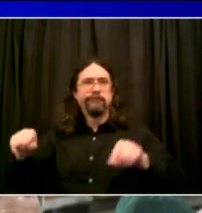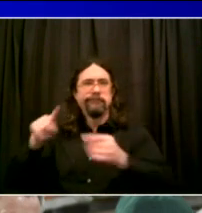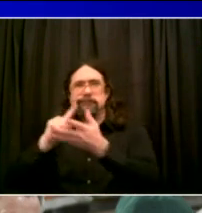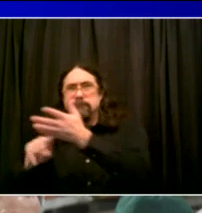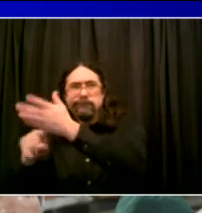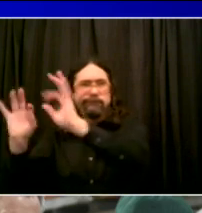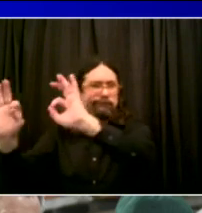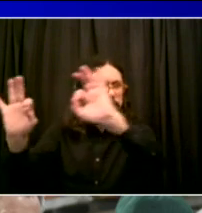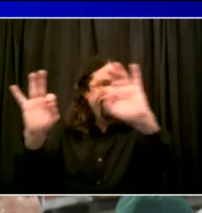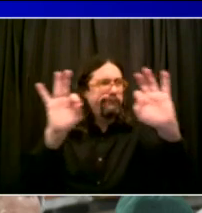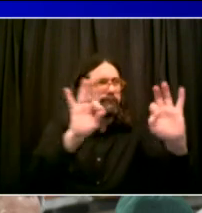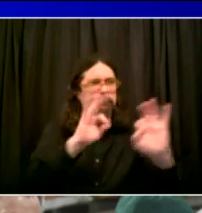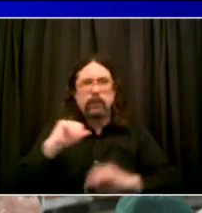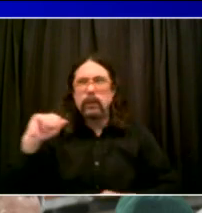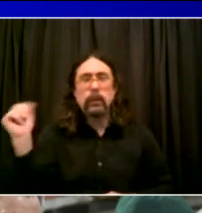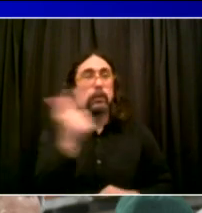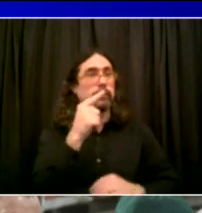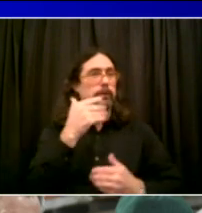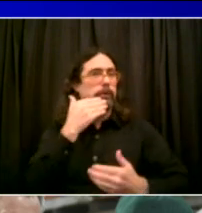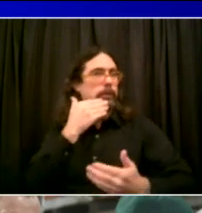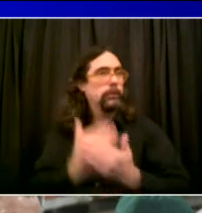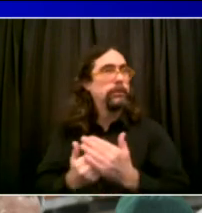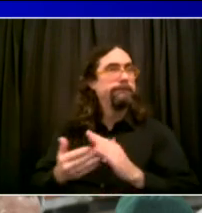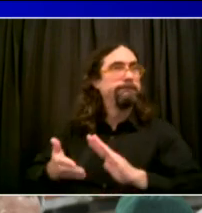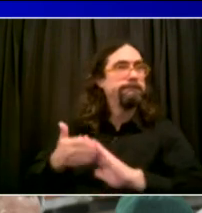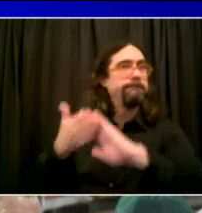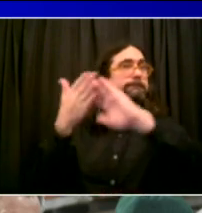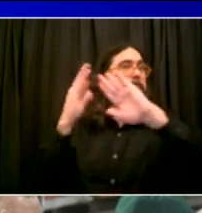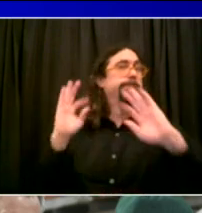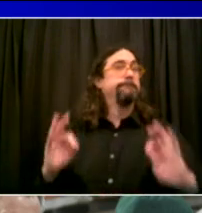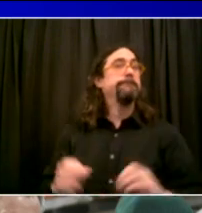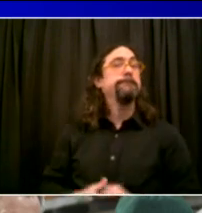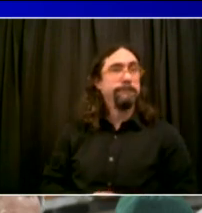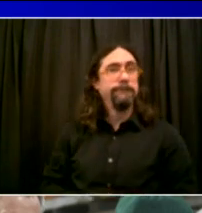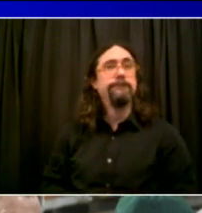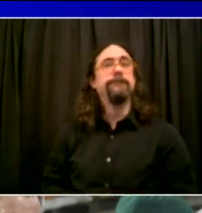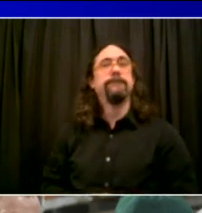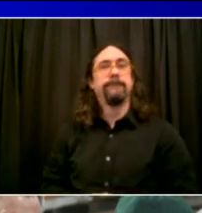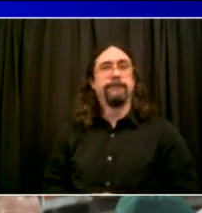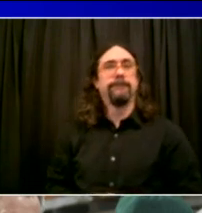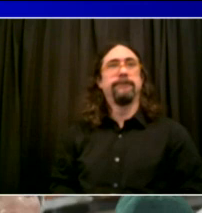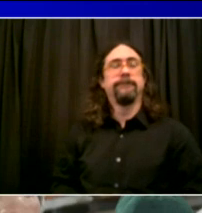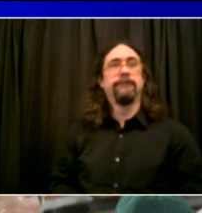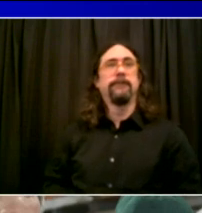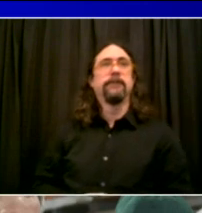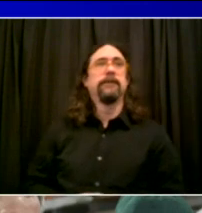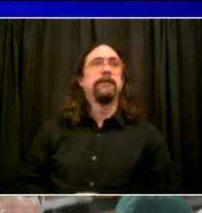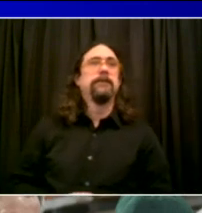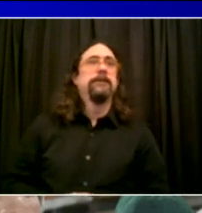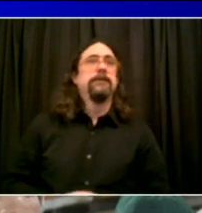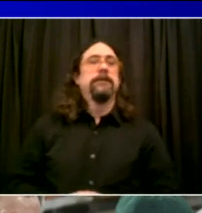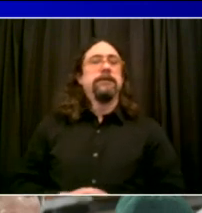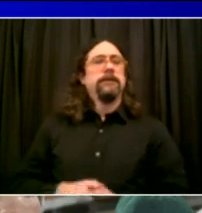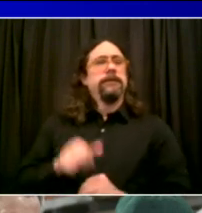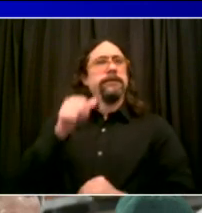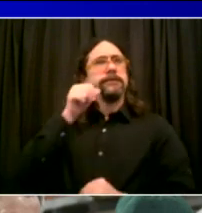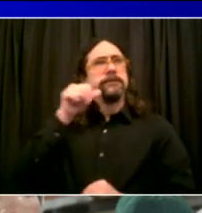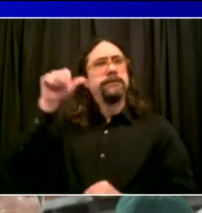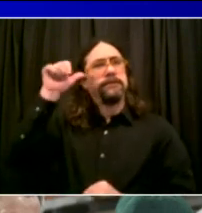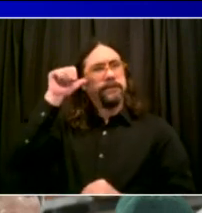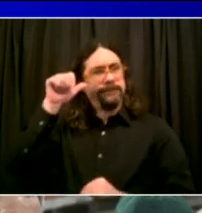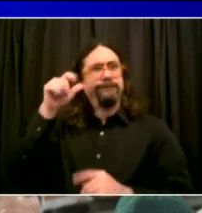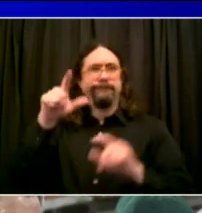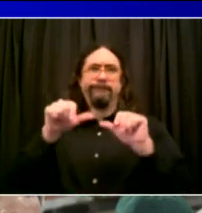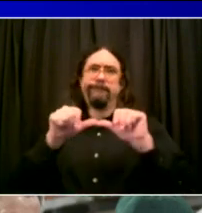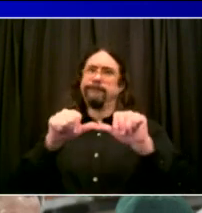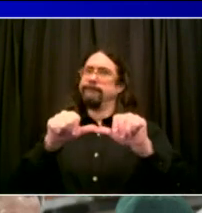I stayed in touch with people around the city in the course of the day and heard the same thing, that they had seen multiple passes